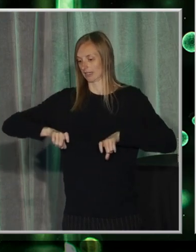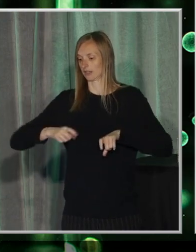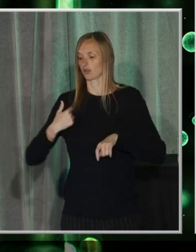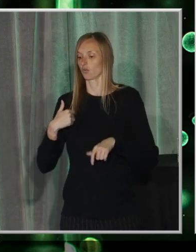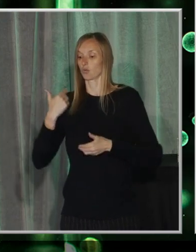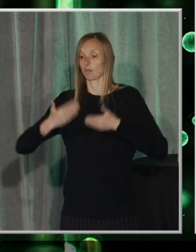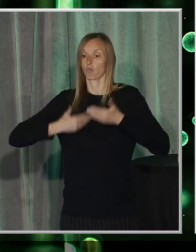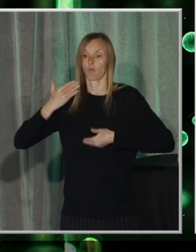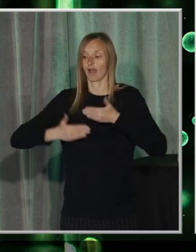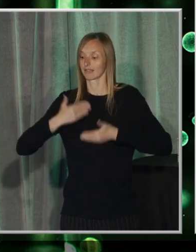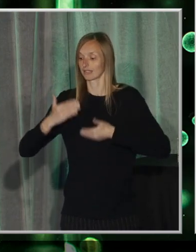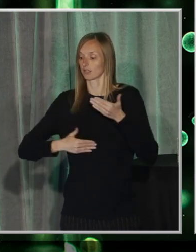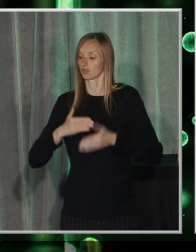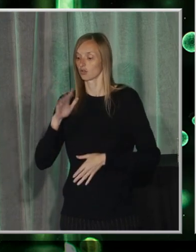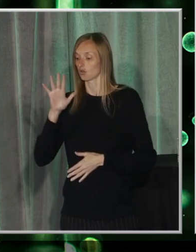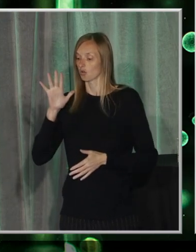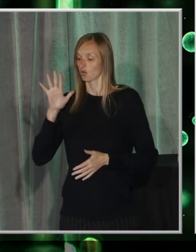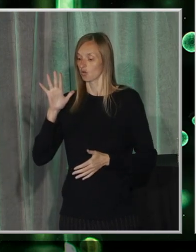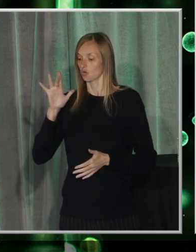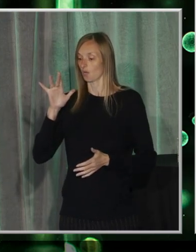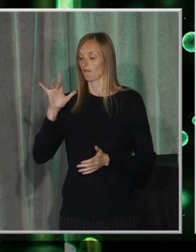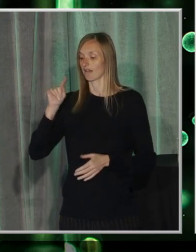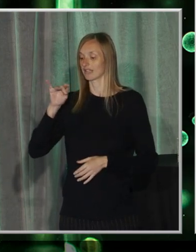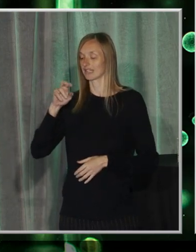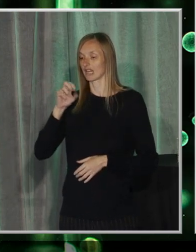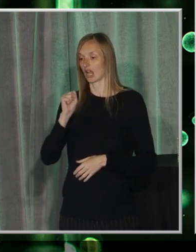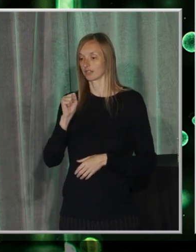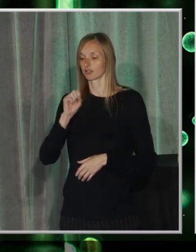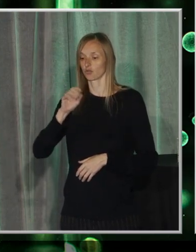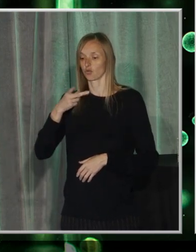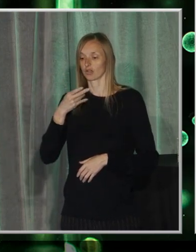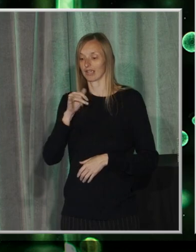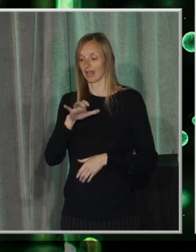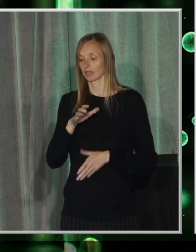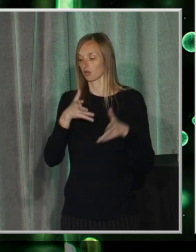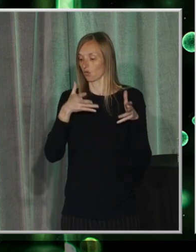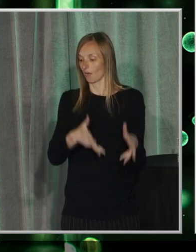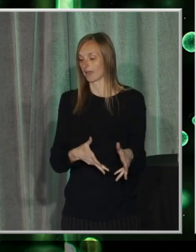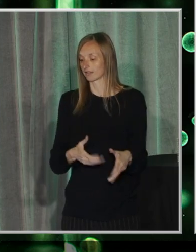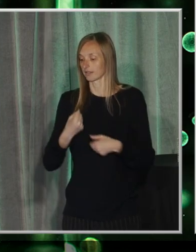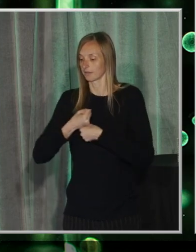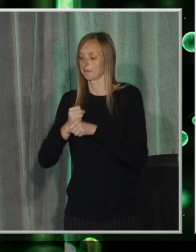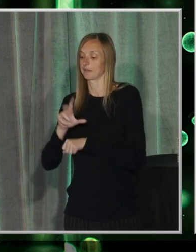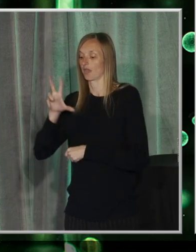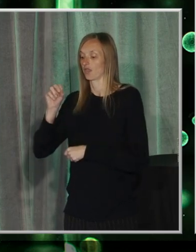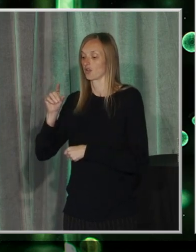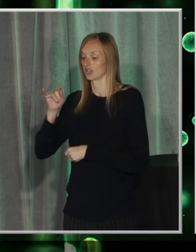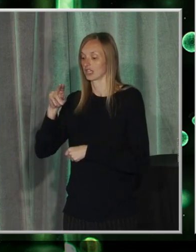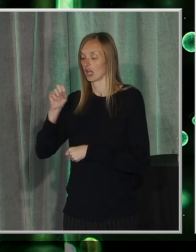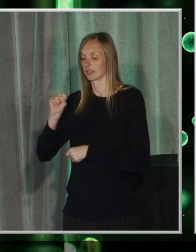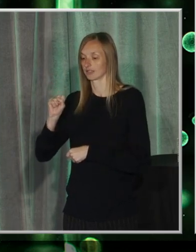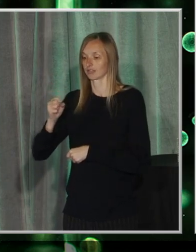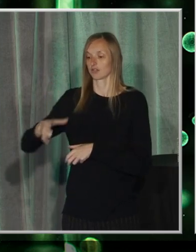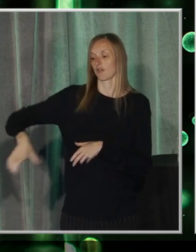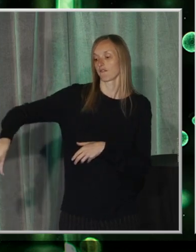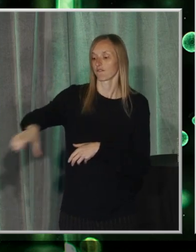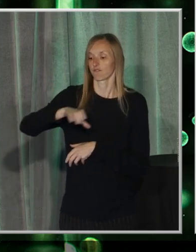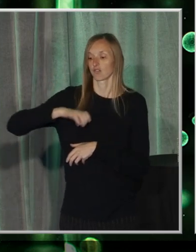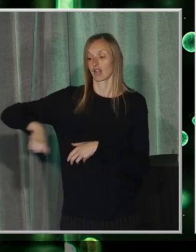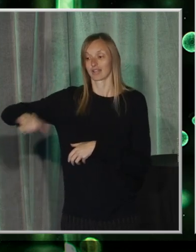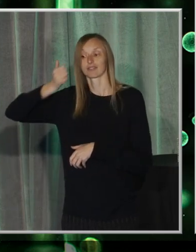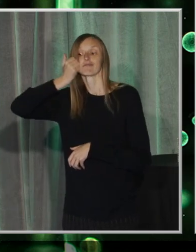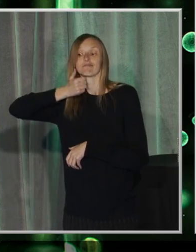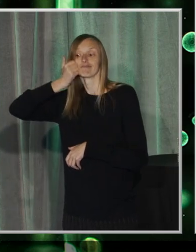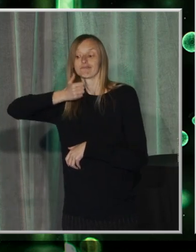we process 25 tons of organic waste and produces 30 tons of organic fertilizer daily,